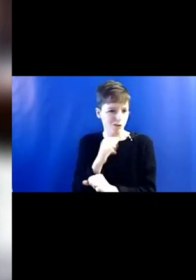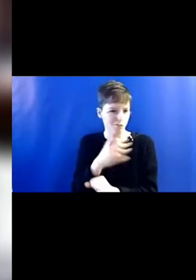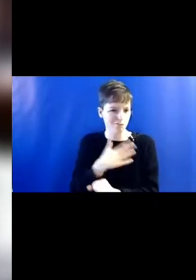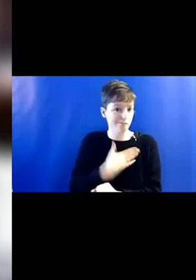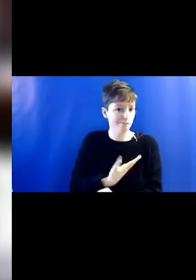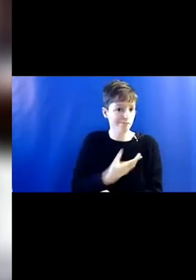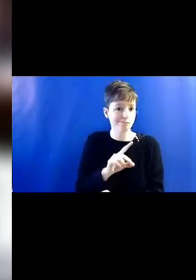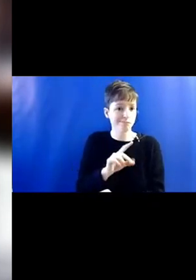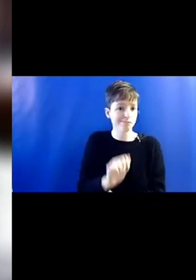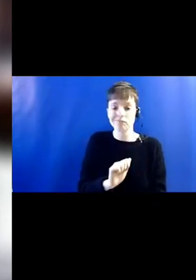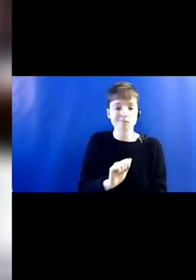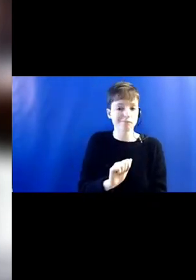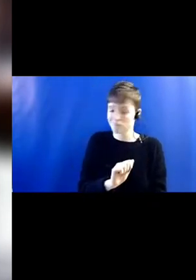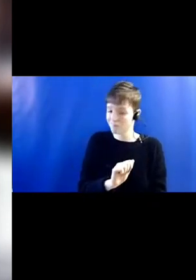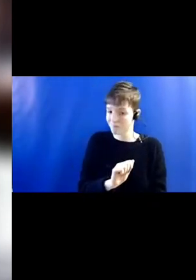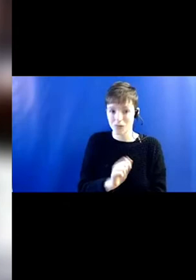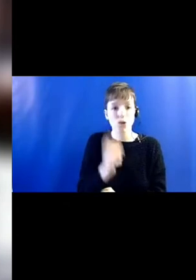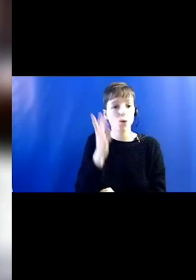negative perceptions of disabilities.